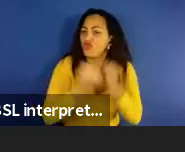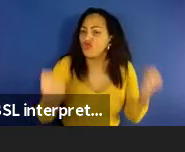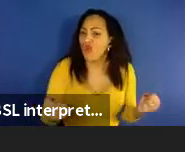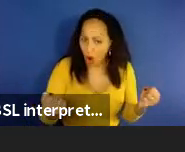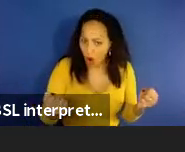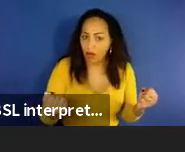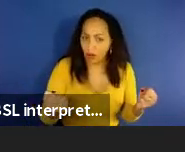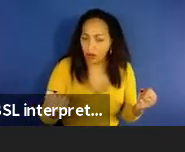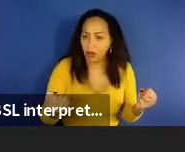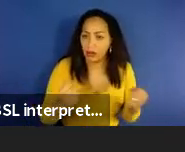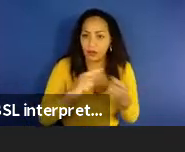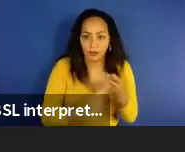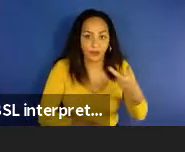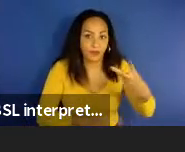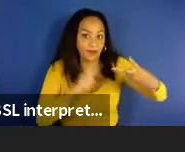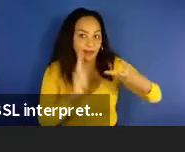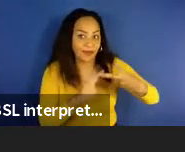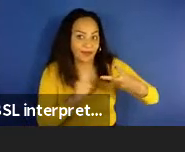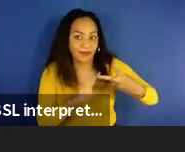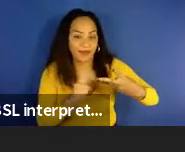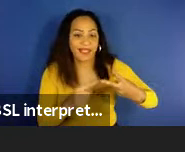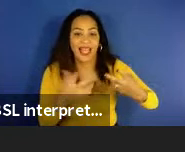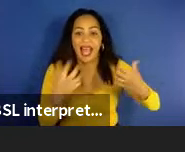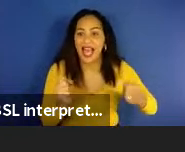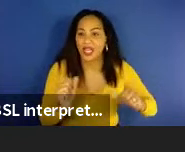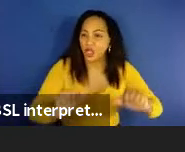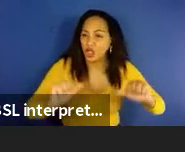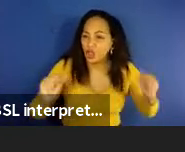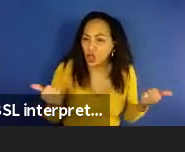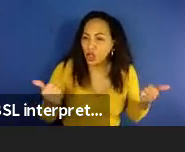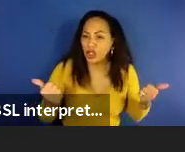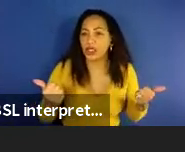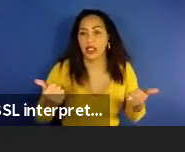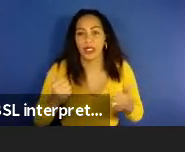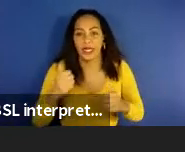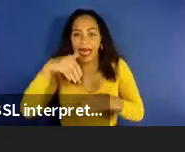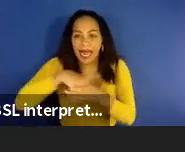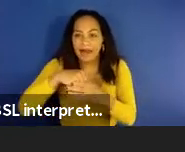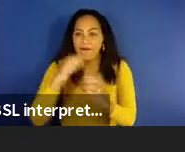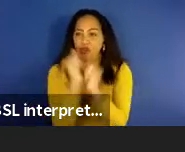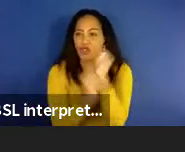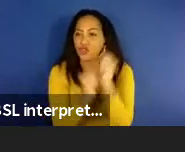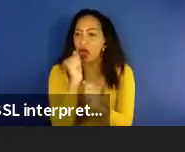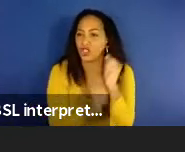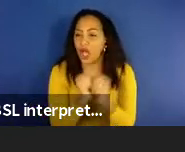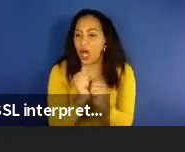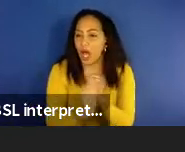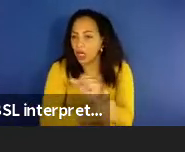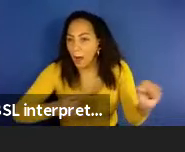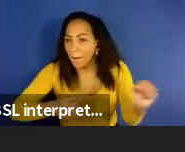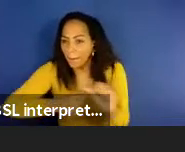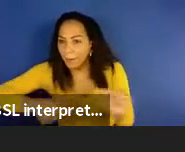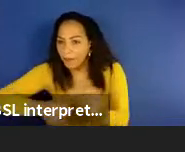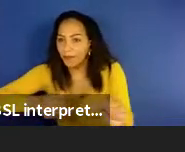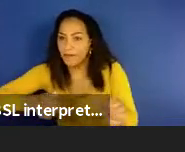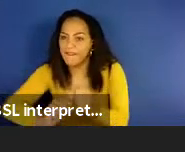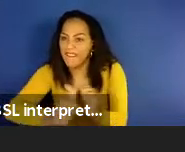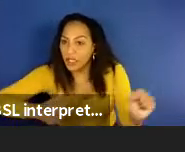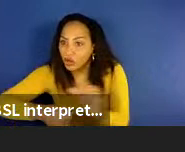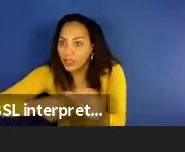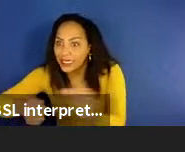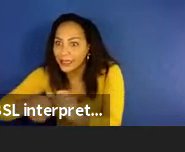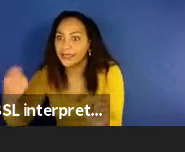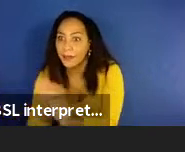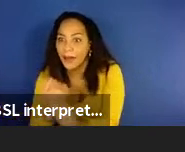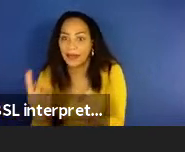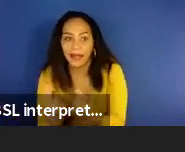B, they had great manufacturing resources to create really compelling products. So with that, post-World War II, they started